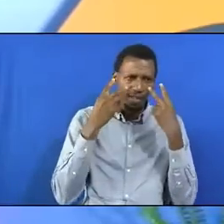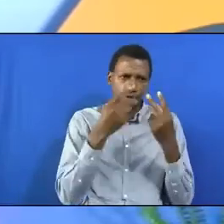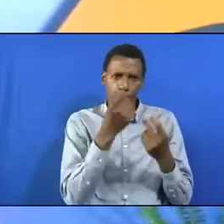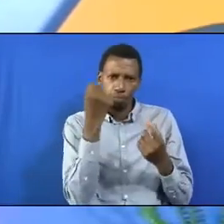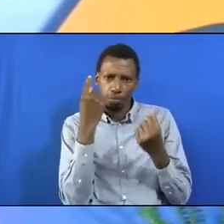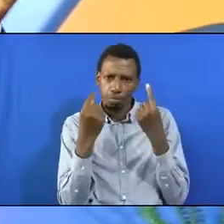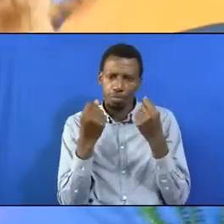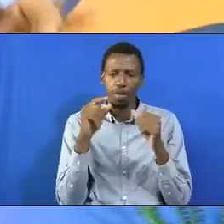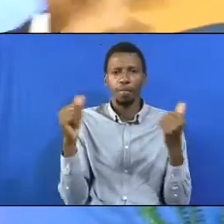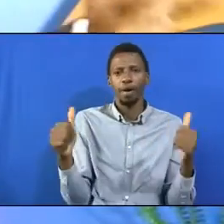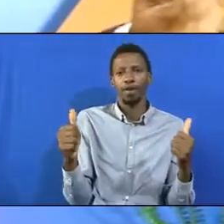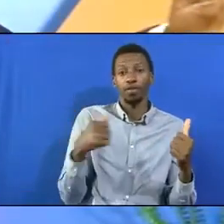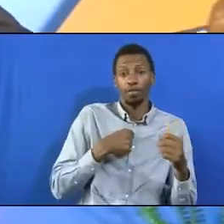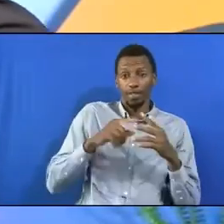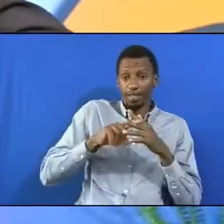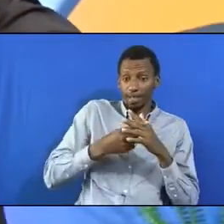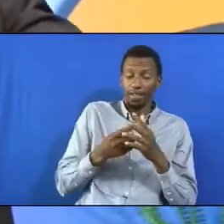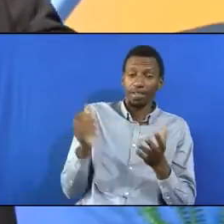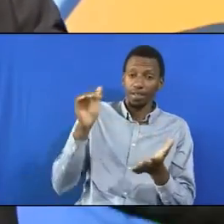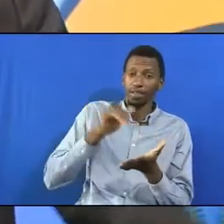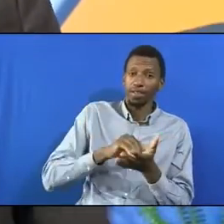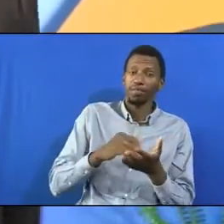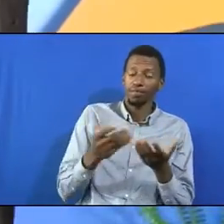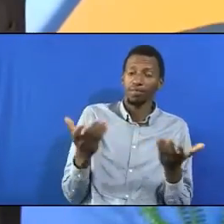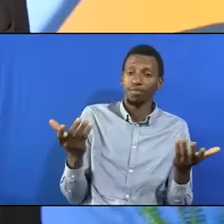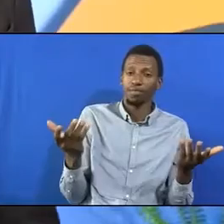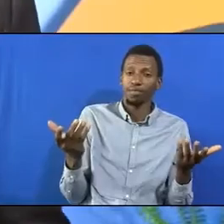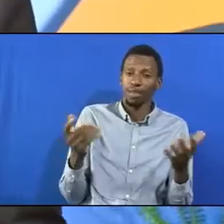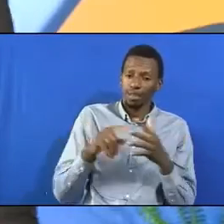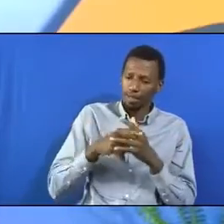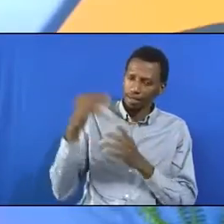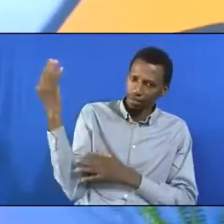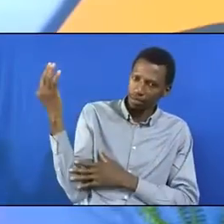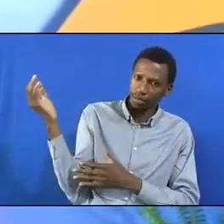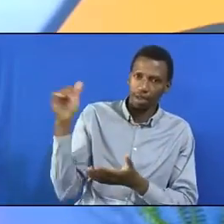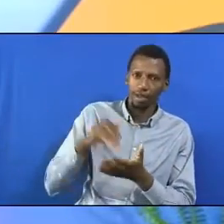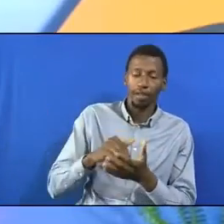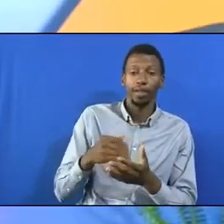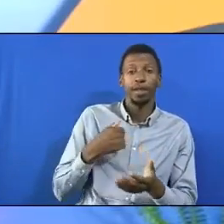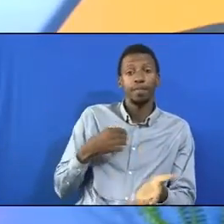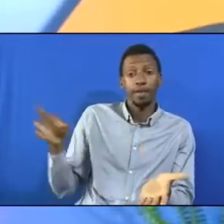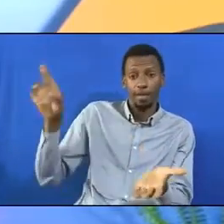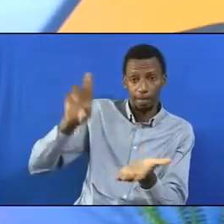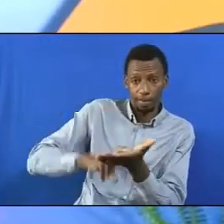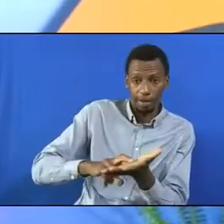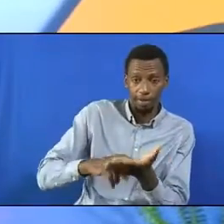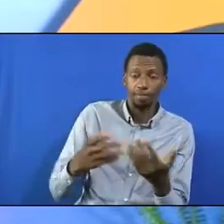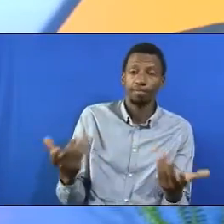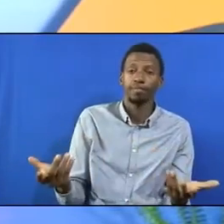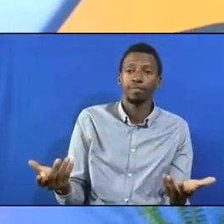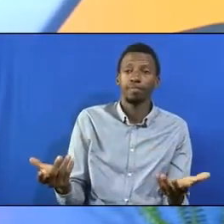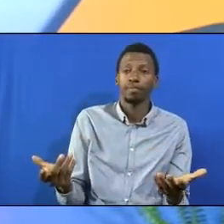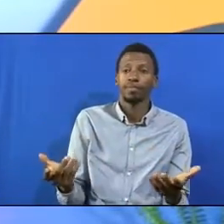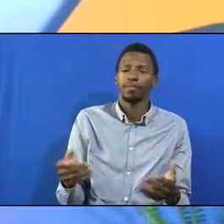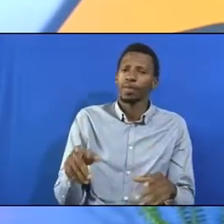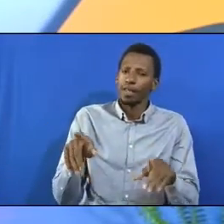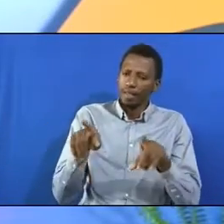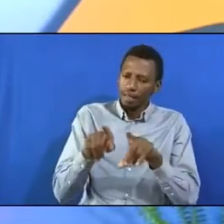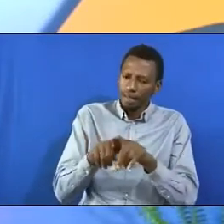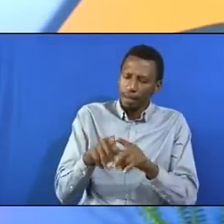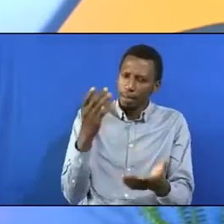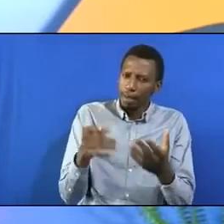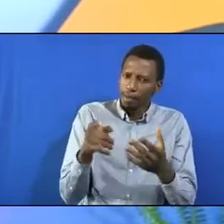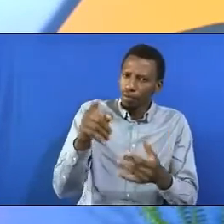I'm beginning. Don't worry. I'm beginning. We have said that even if you are